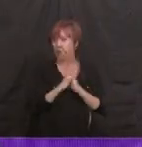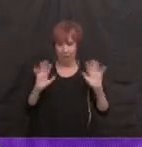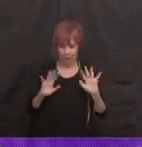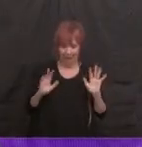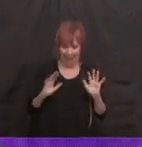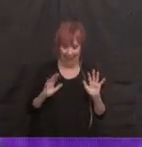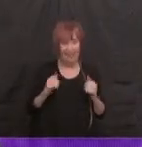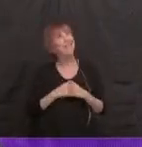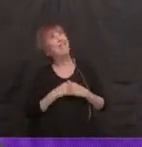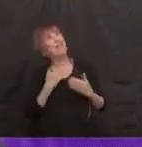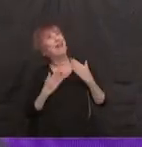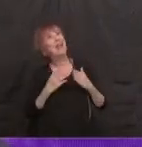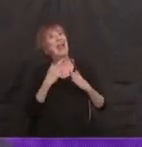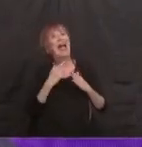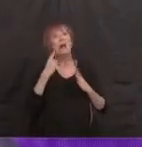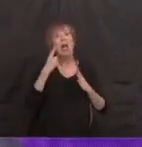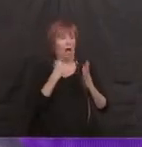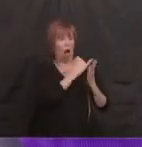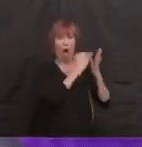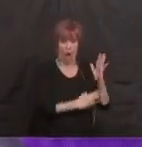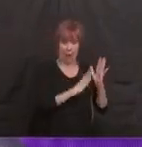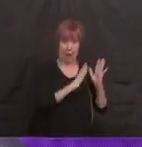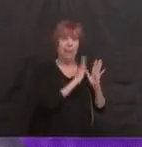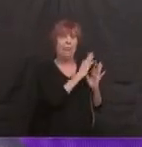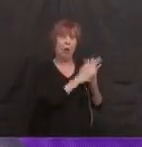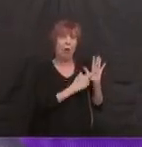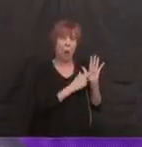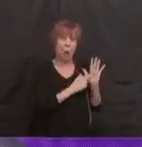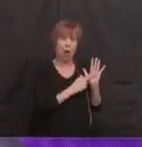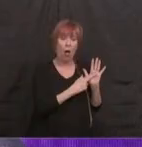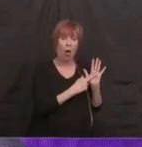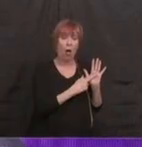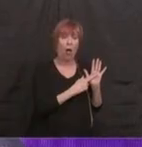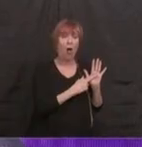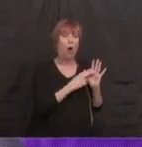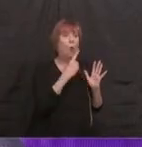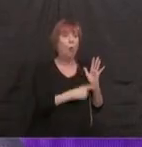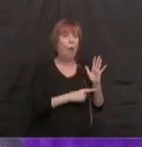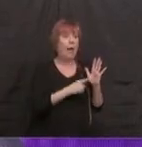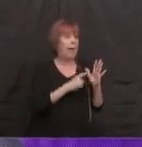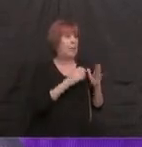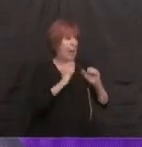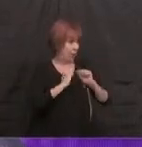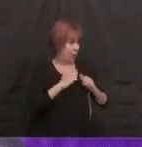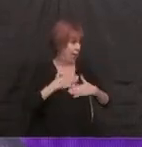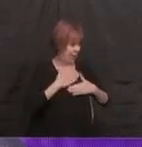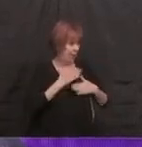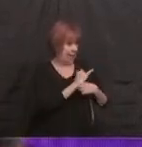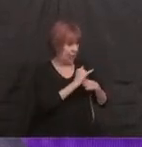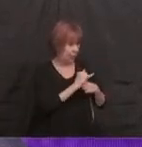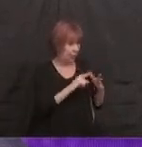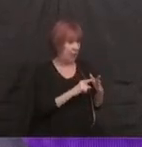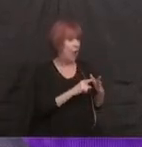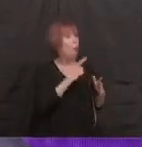what role can the artists in the entertainment industry and executives play in supporting the UN? I know that's